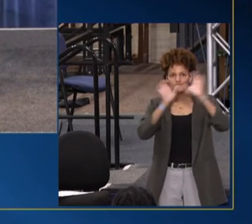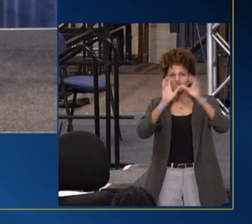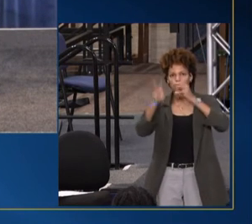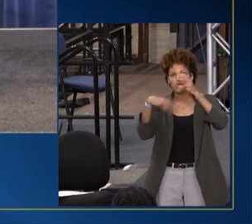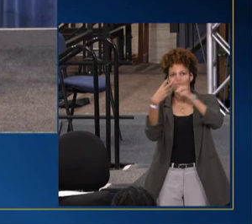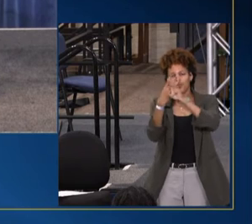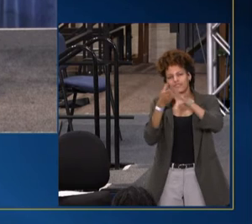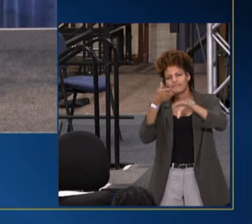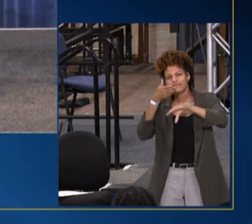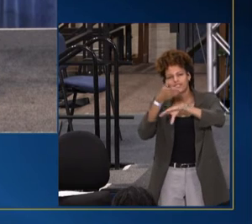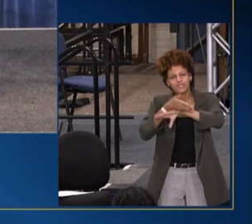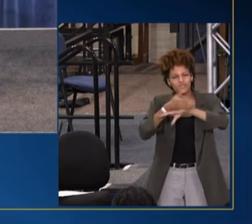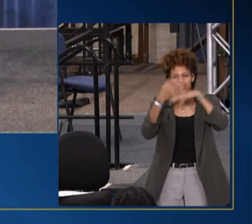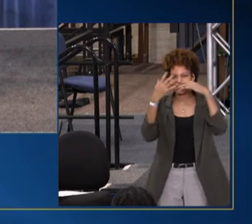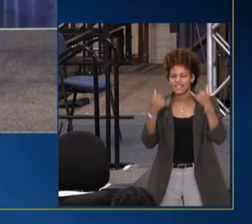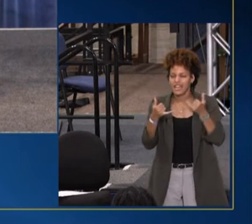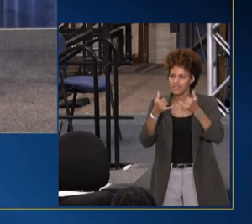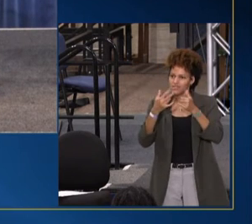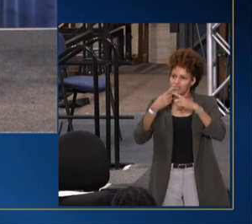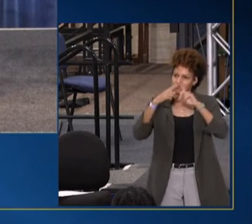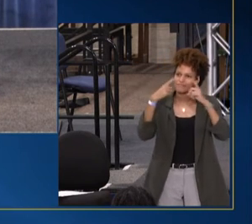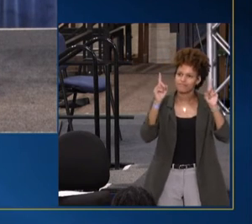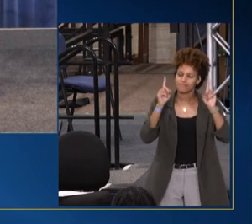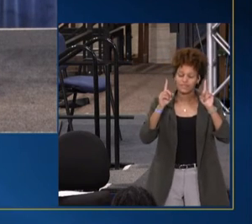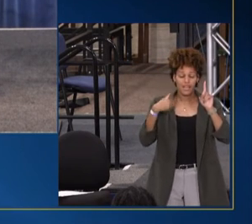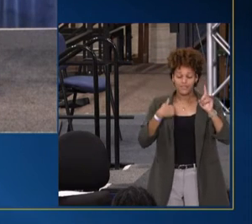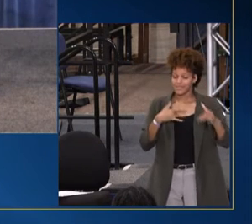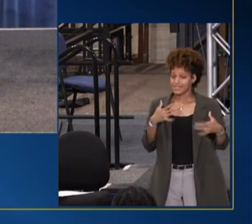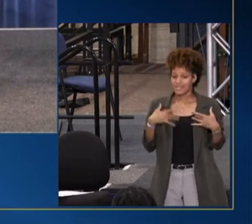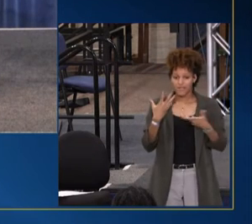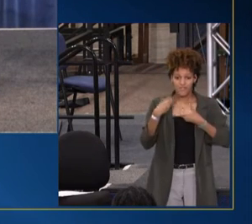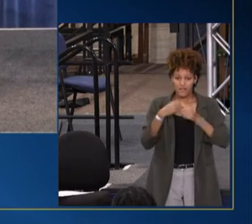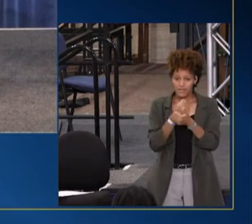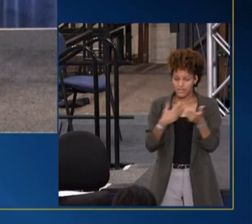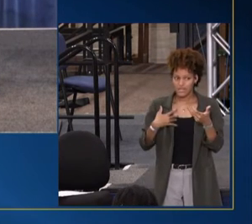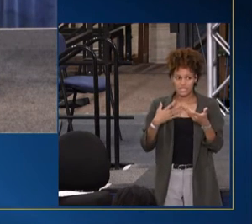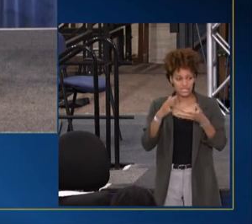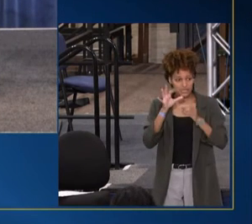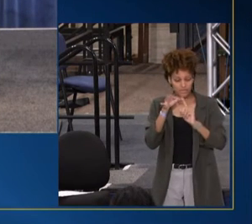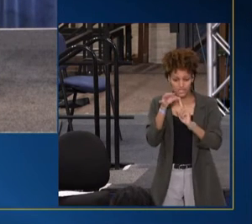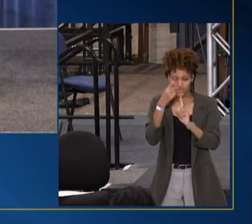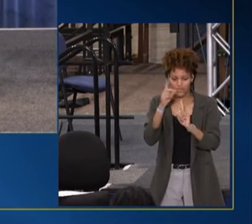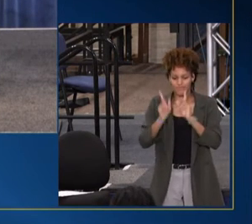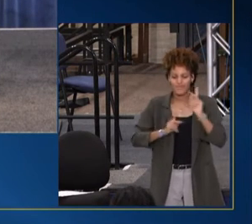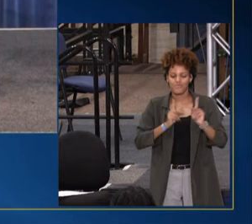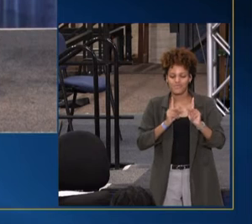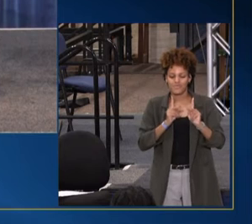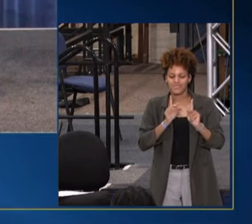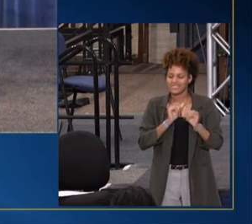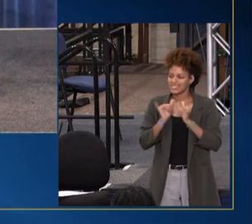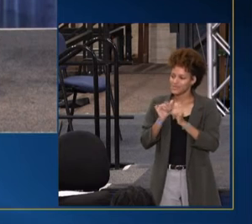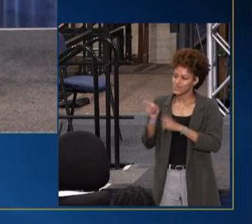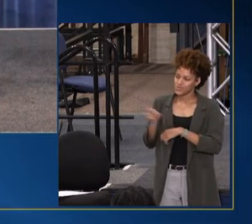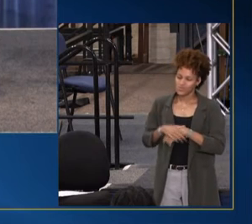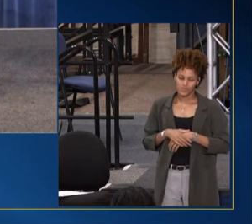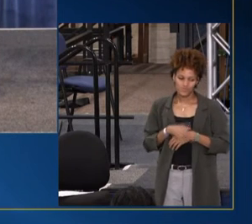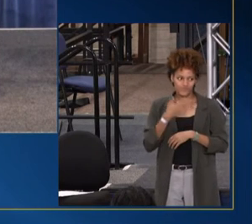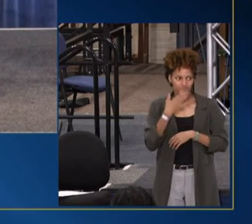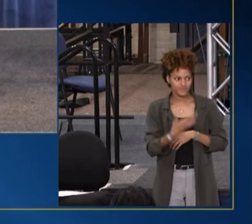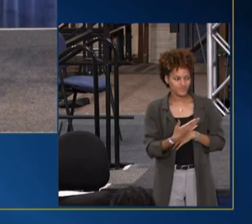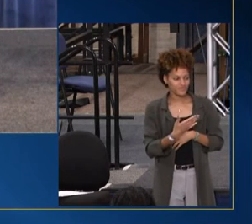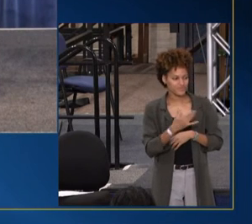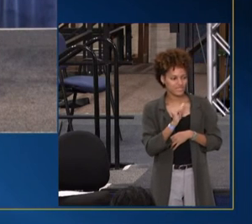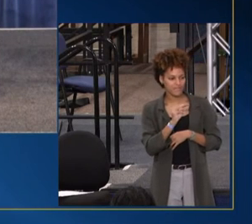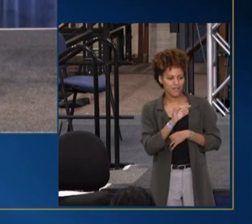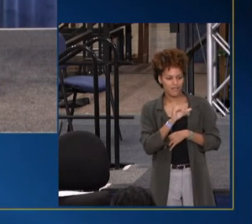believe today. And I'm so excited to be a part of that, especially in community with people like you. Thank you. Imani?